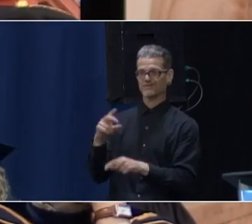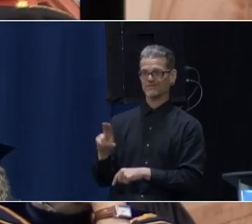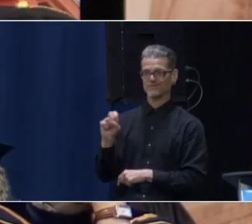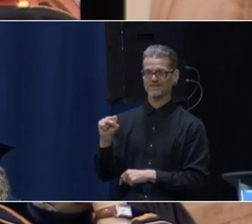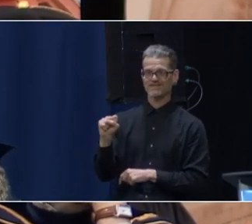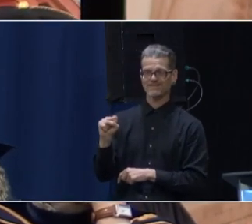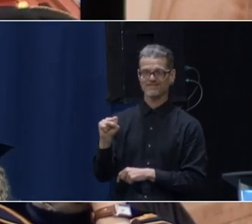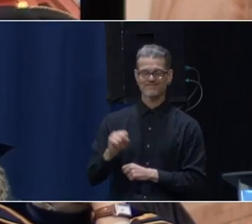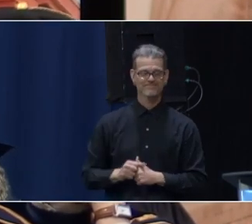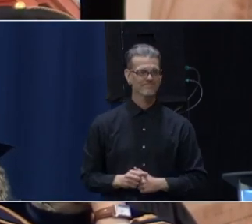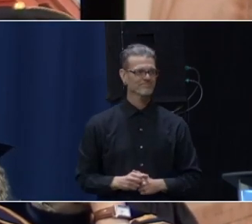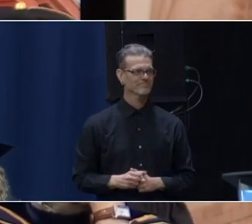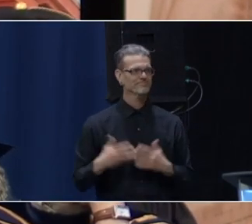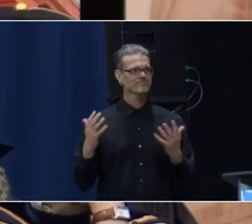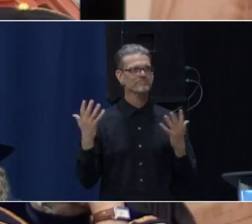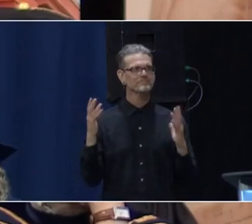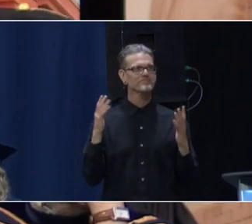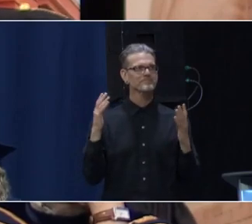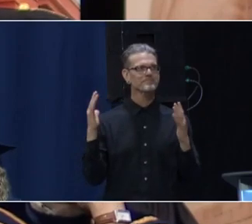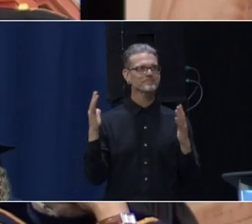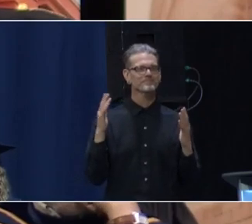States.